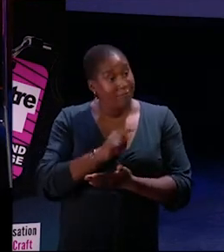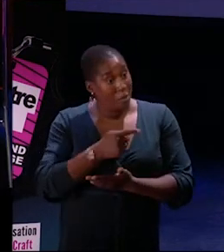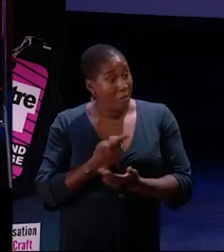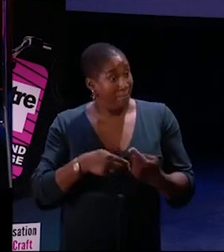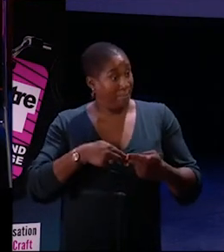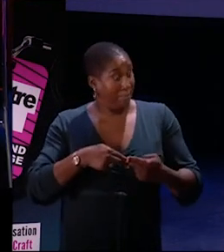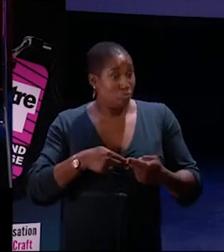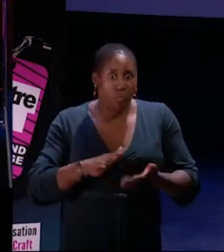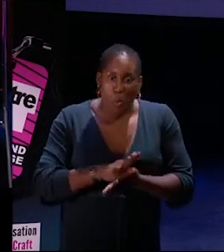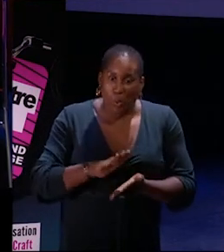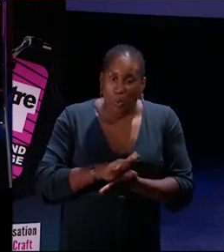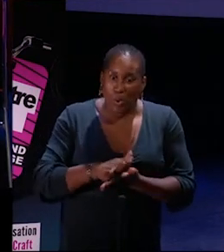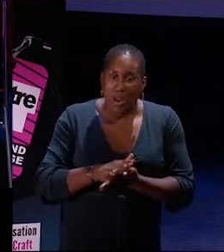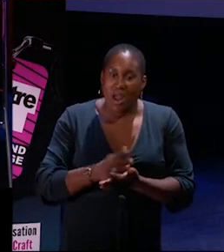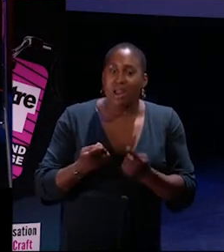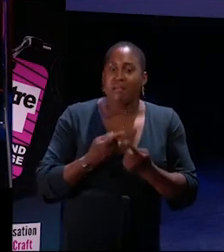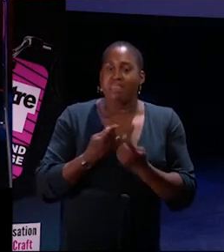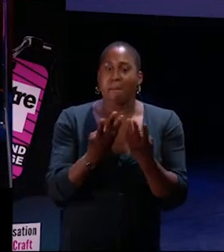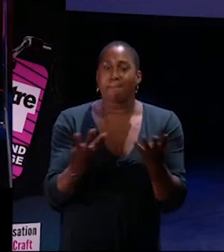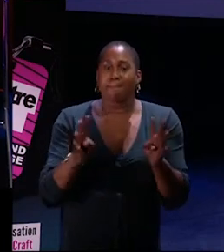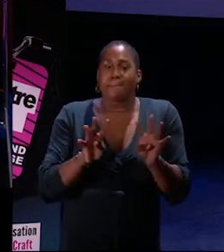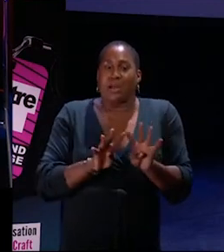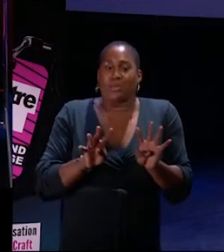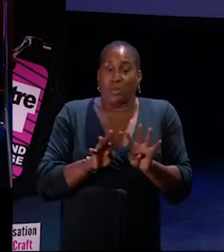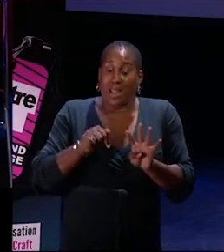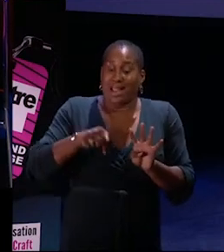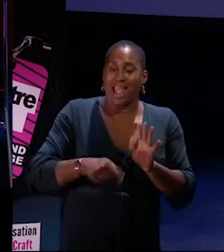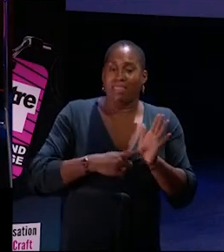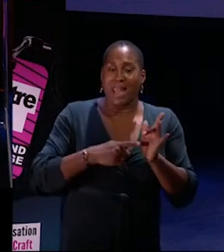the panel today, we do have another one at 4 o'clock here in the Limbury Theatre,